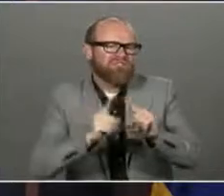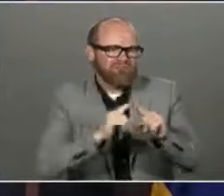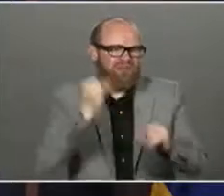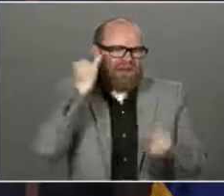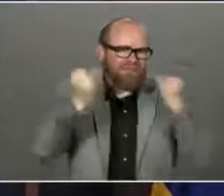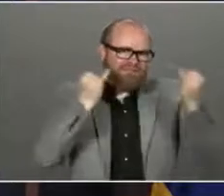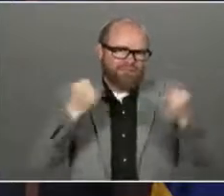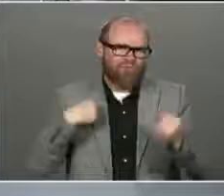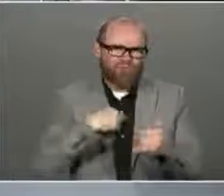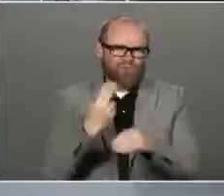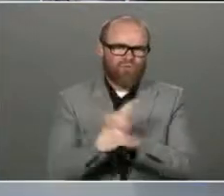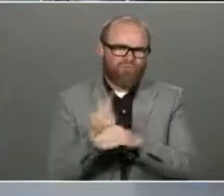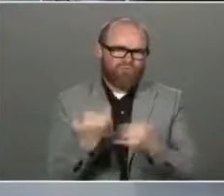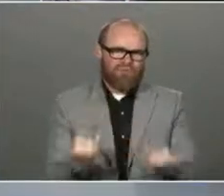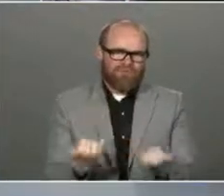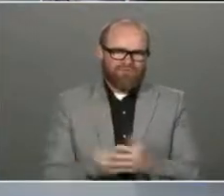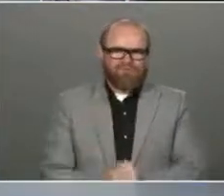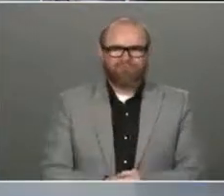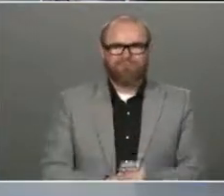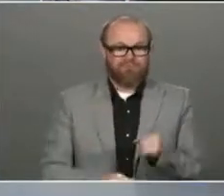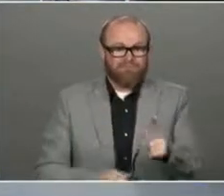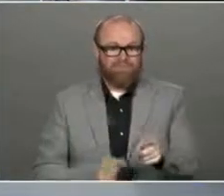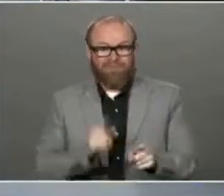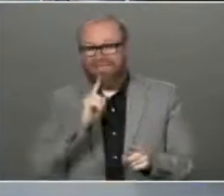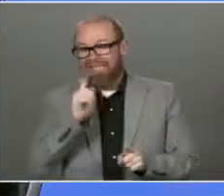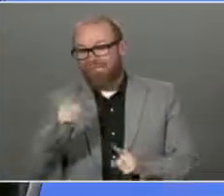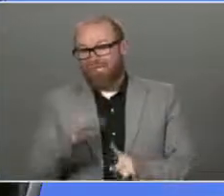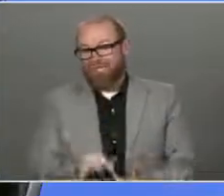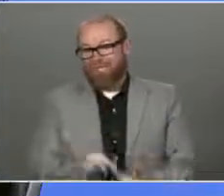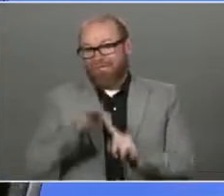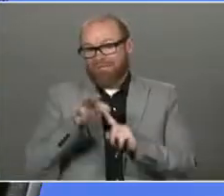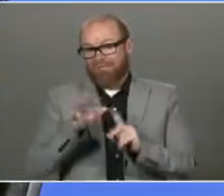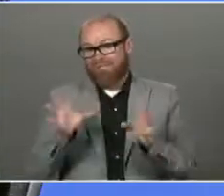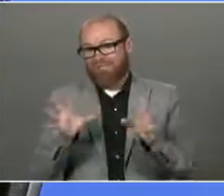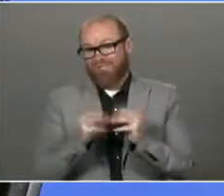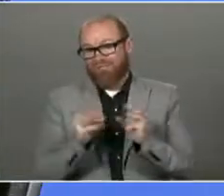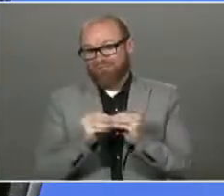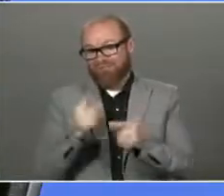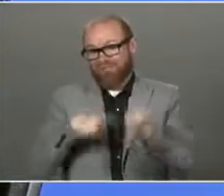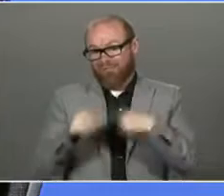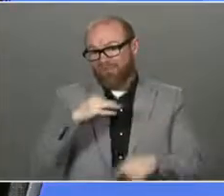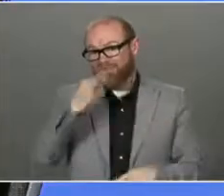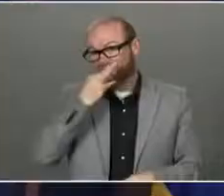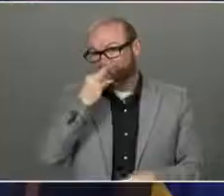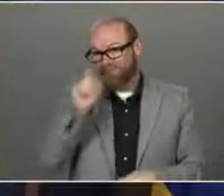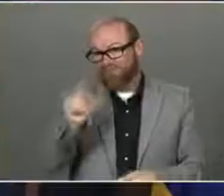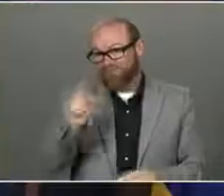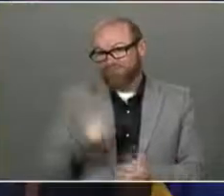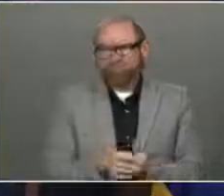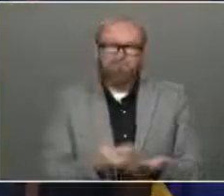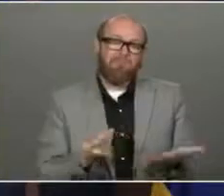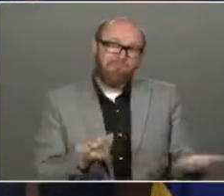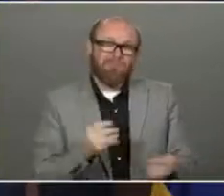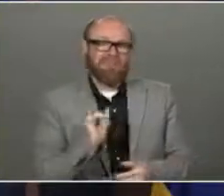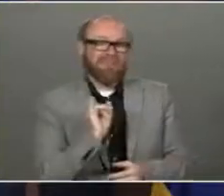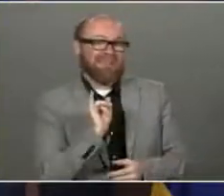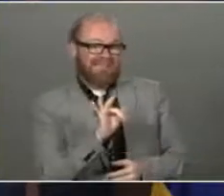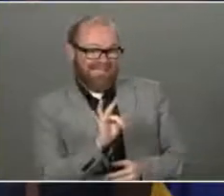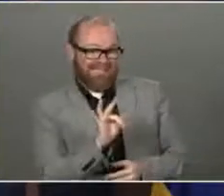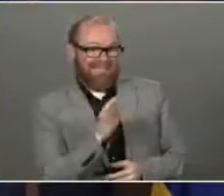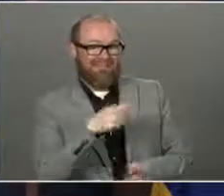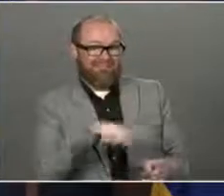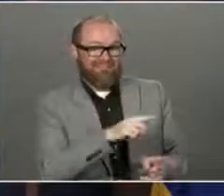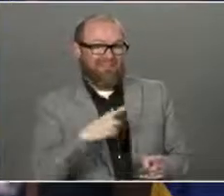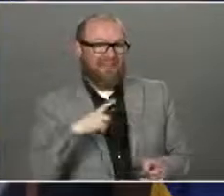around right now. Is there a special session coming then, or would we have to wait till the next general session? We would, if the legislature